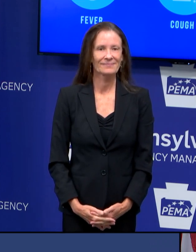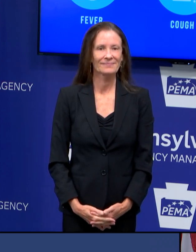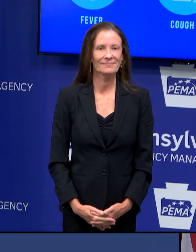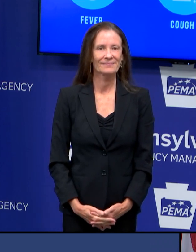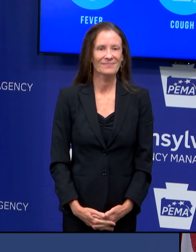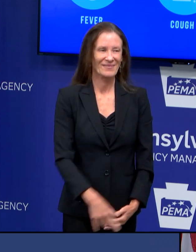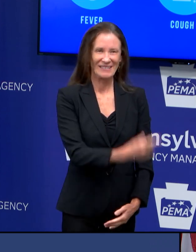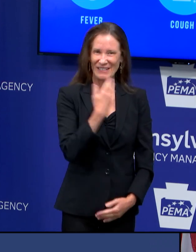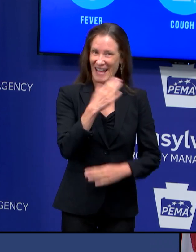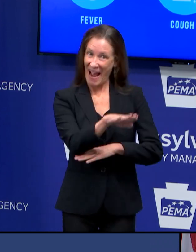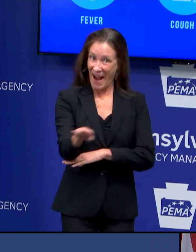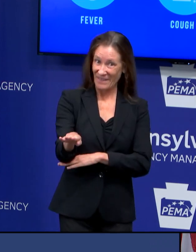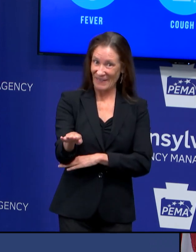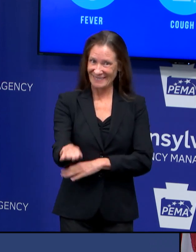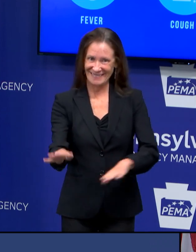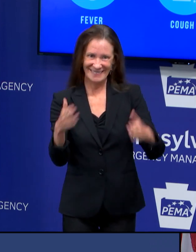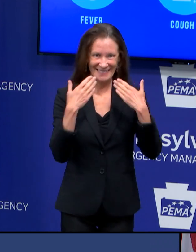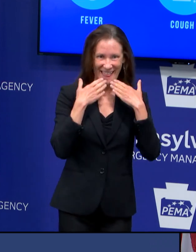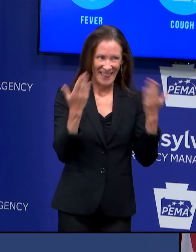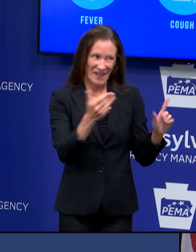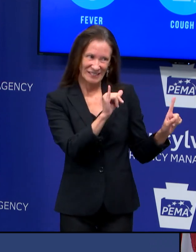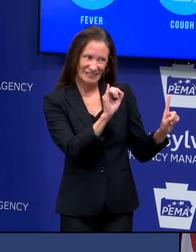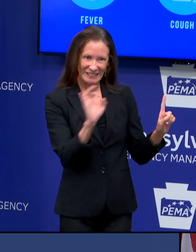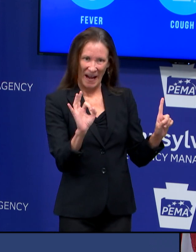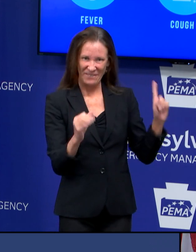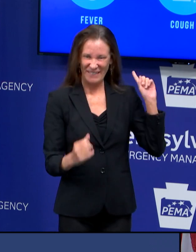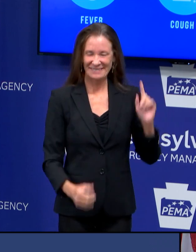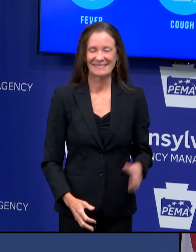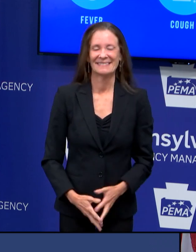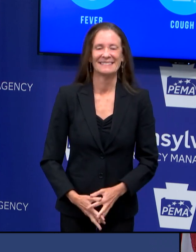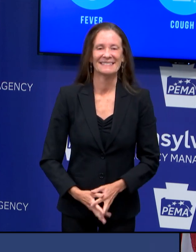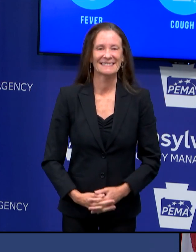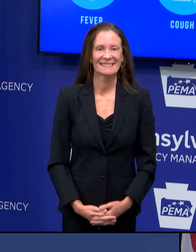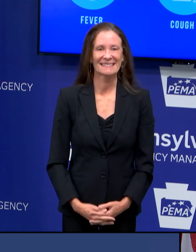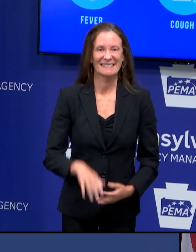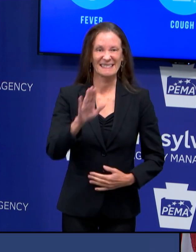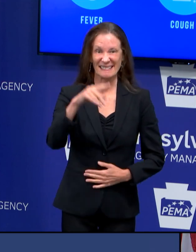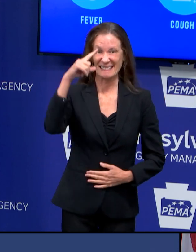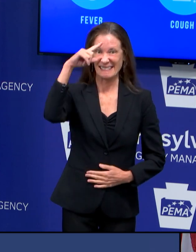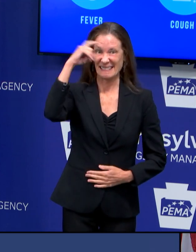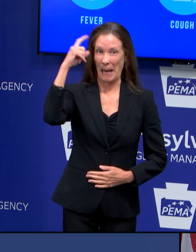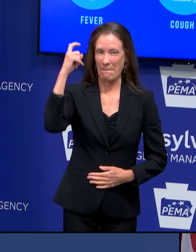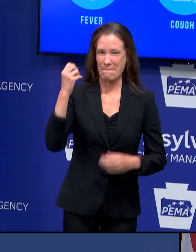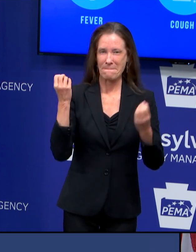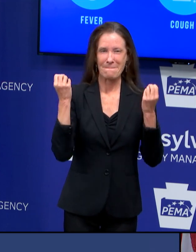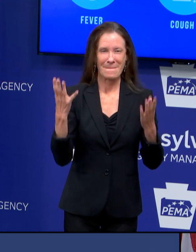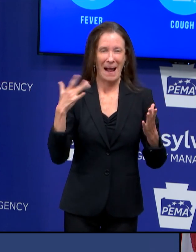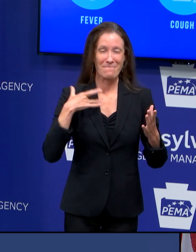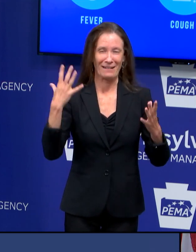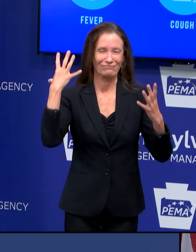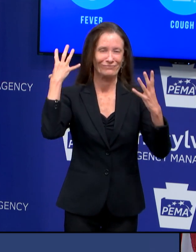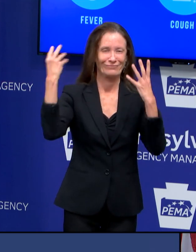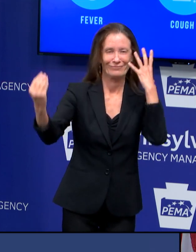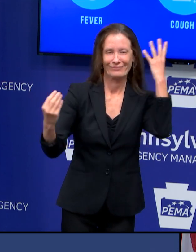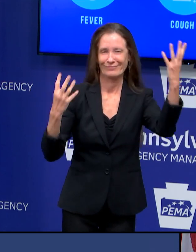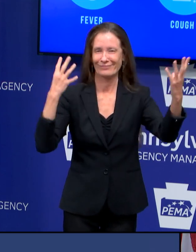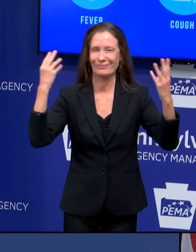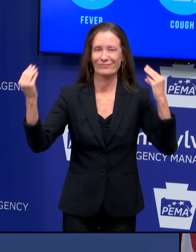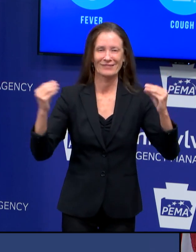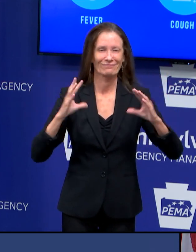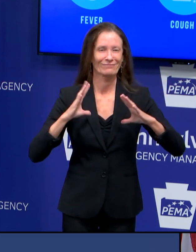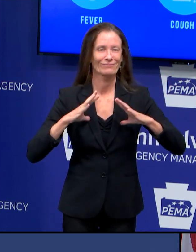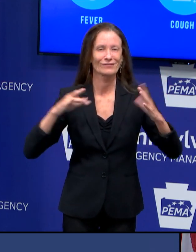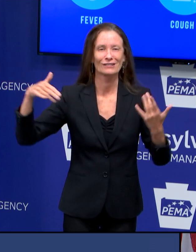Good afternoon, and thank you, Jeff. Summer is a time when many people spend time outdoors. However, summer also brings extreme